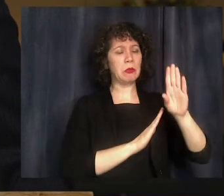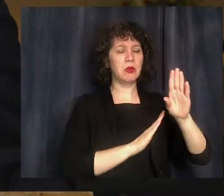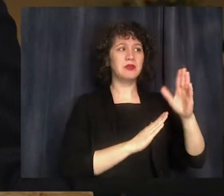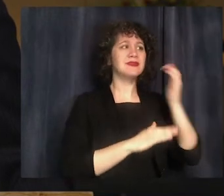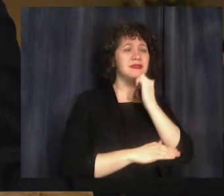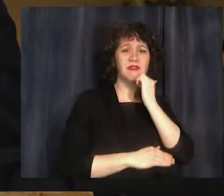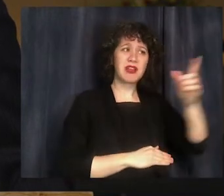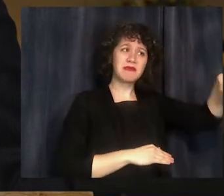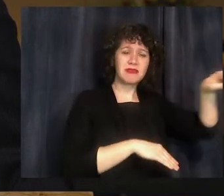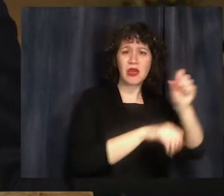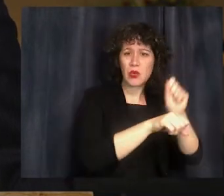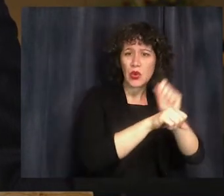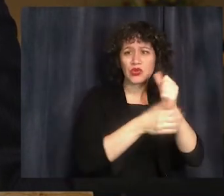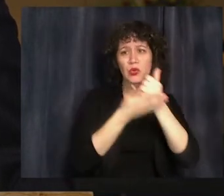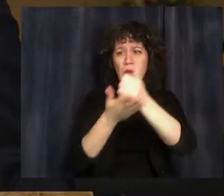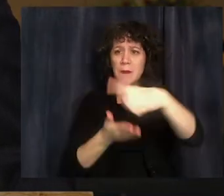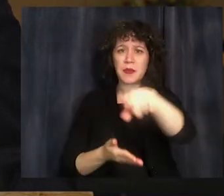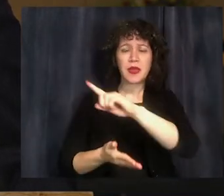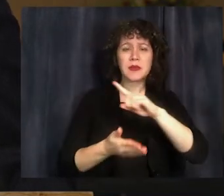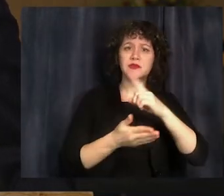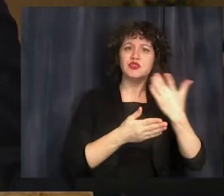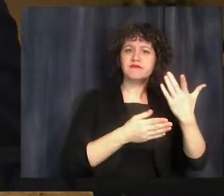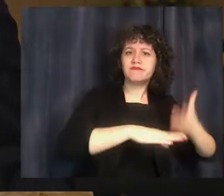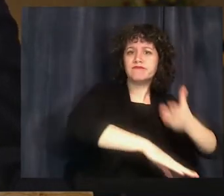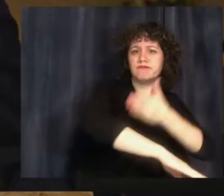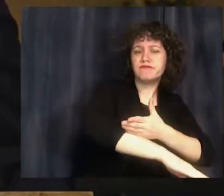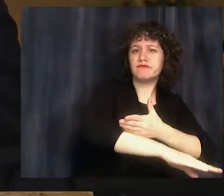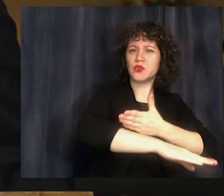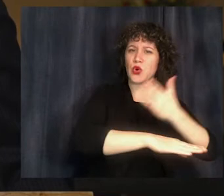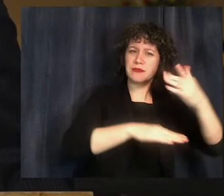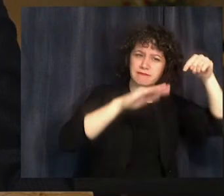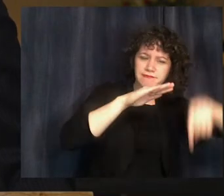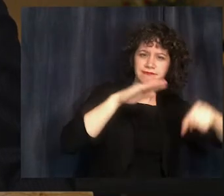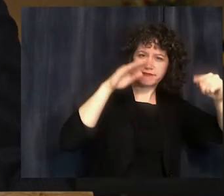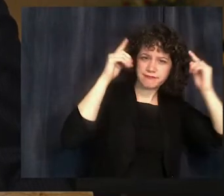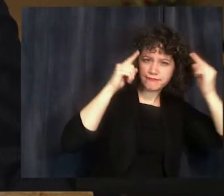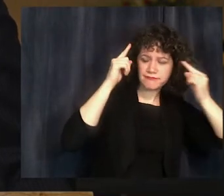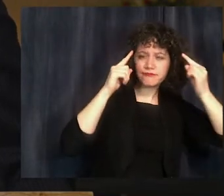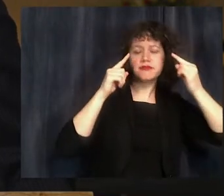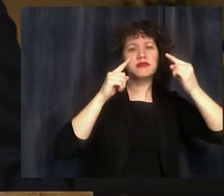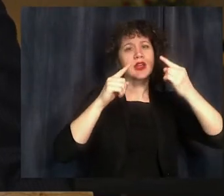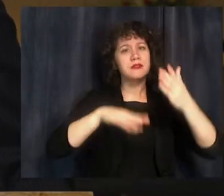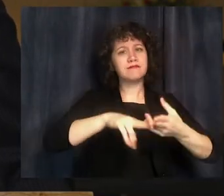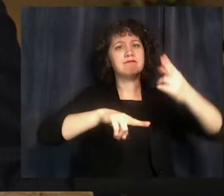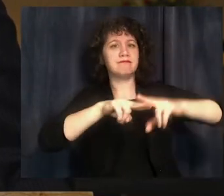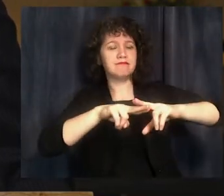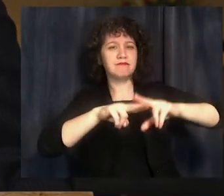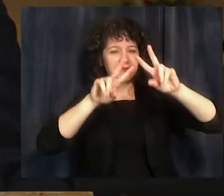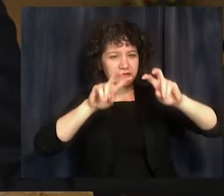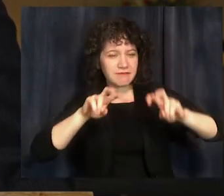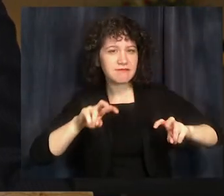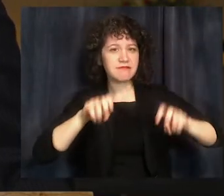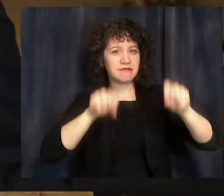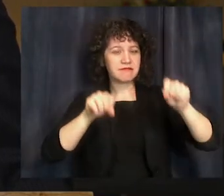to help students sharpen their critical thinking, raise their analytical abilities, and foster civic-mindedness. So to our staff, this night is